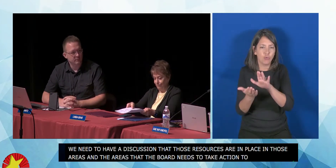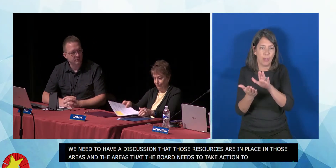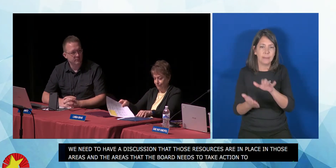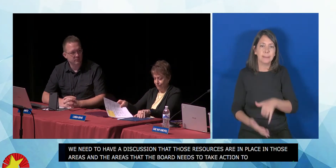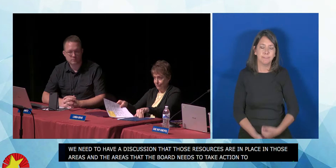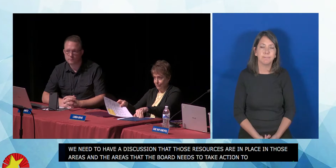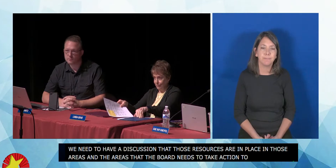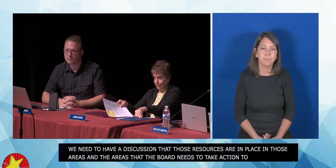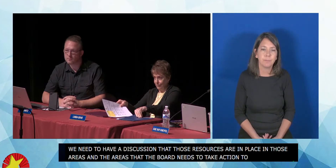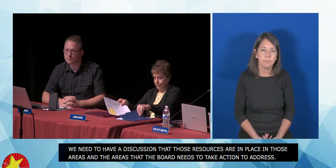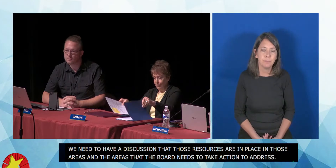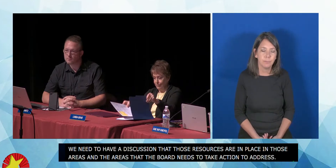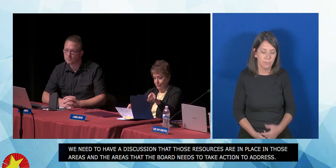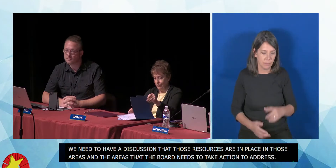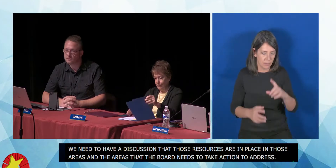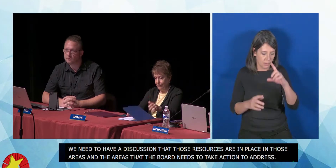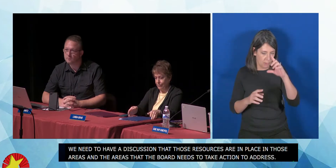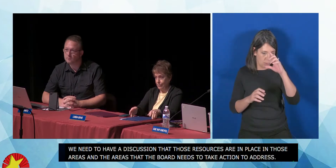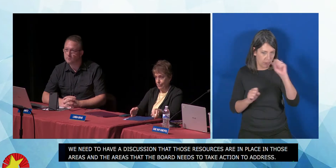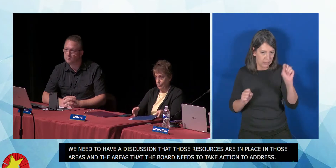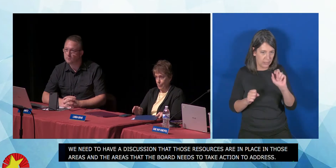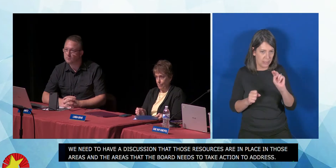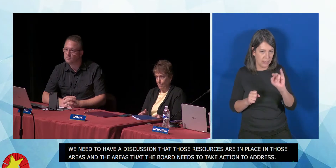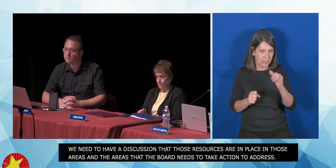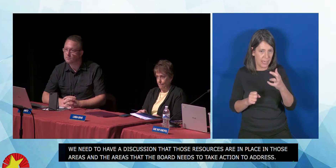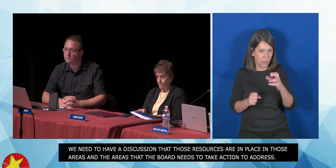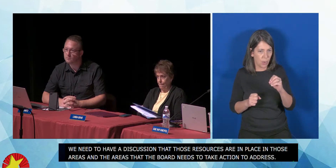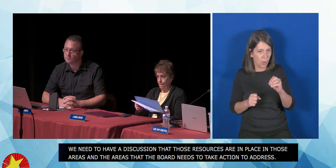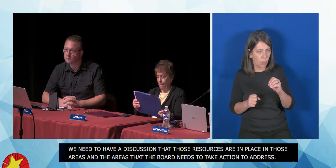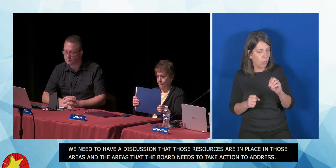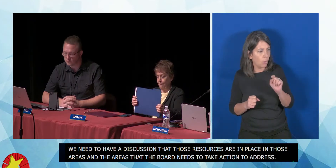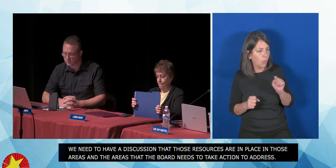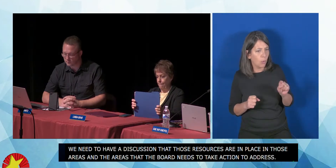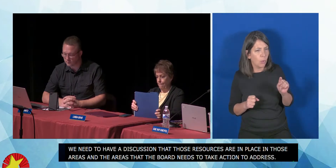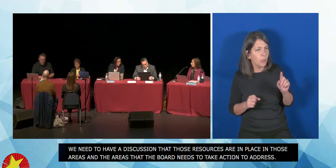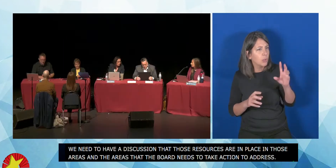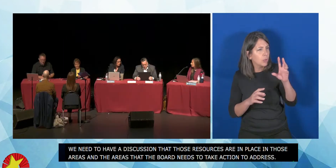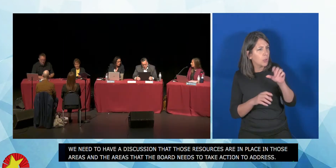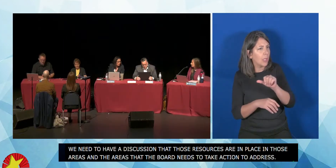Okay. Superintendent, you note the same?